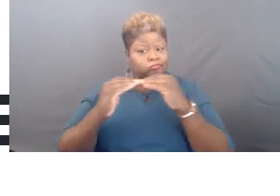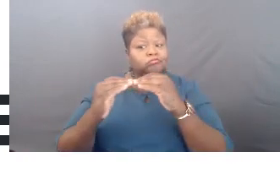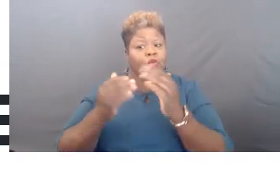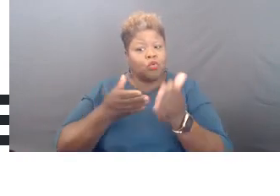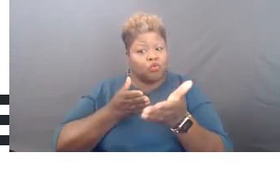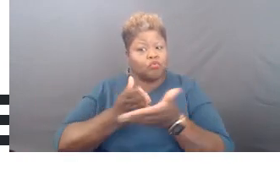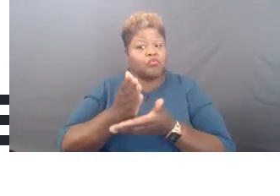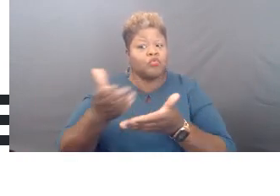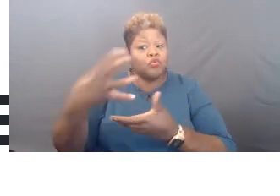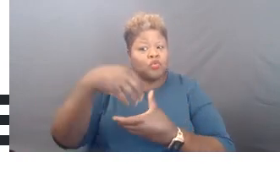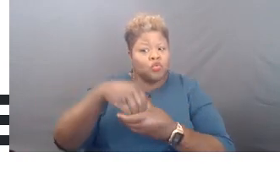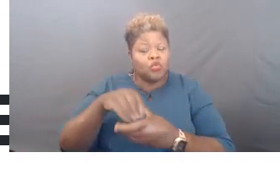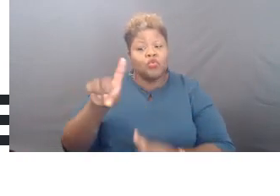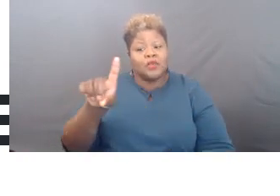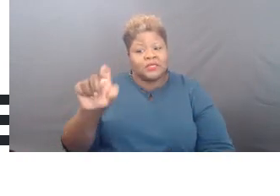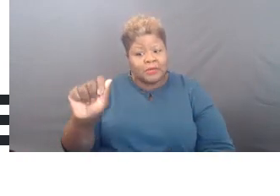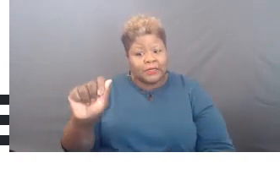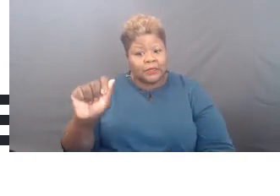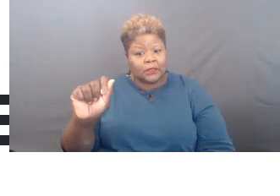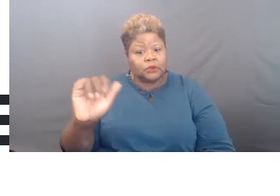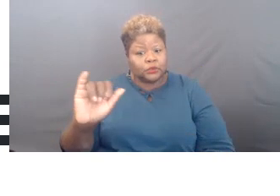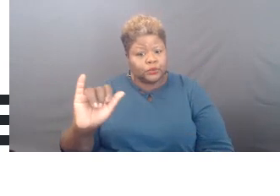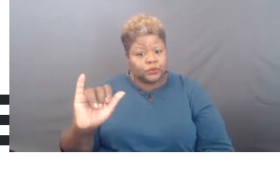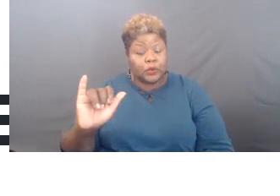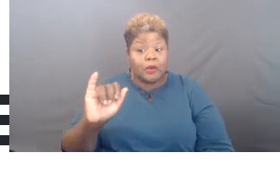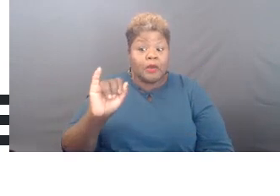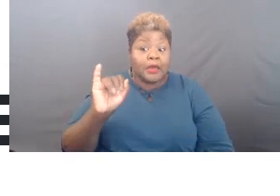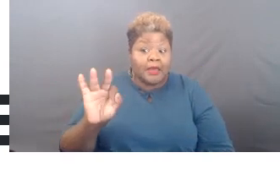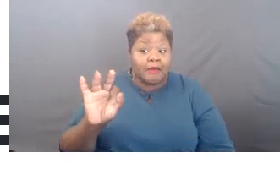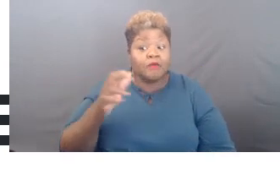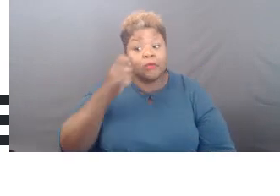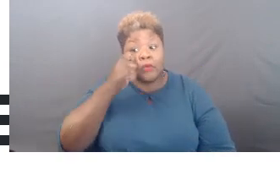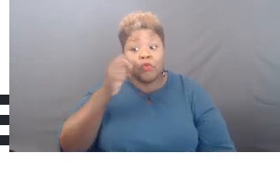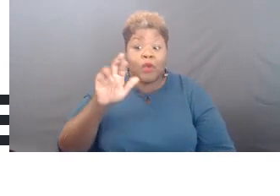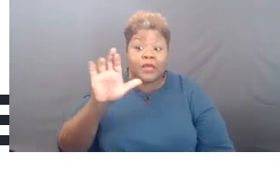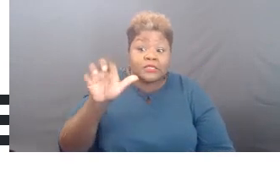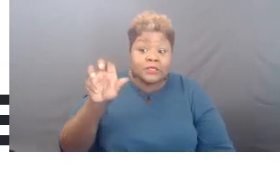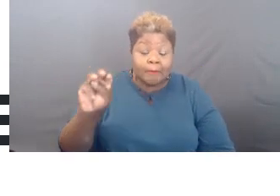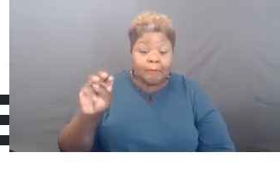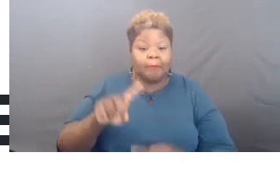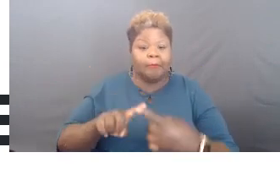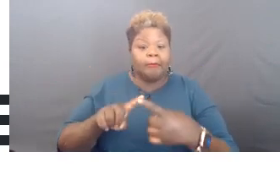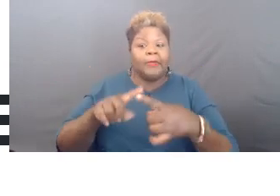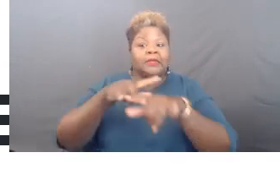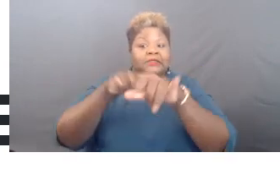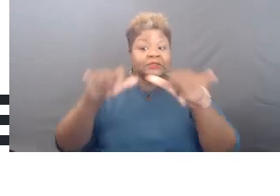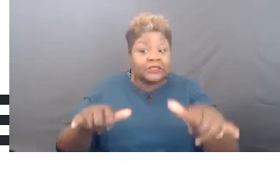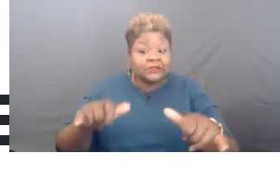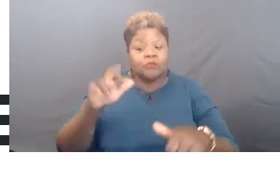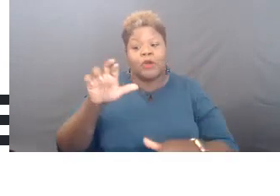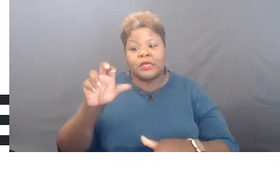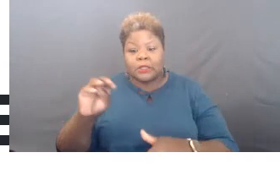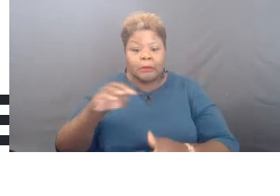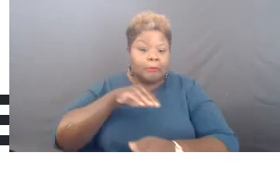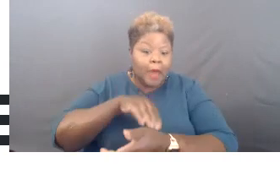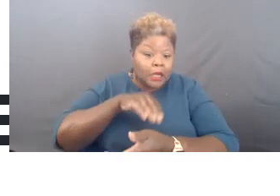disability and the disability community because racism, systemic racism, environmental racism, medical